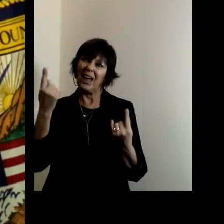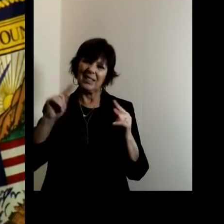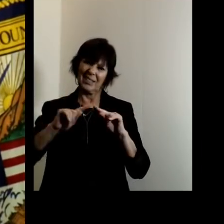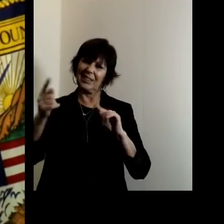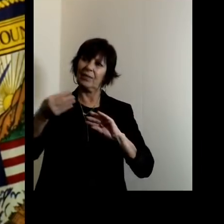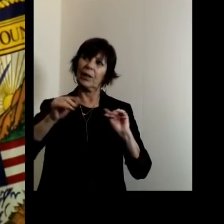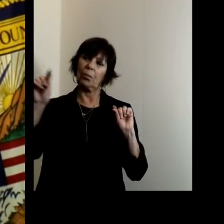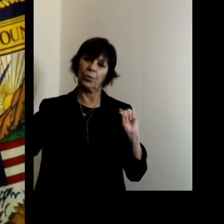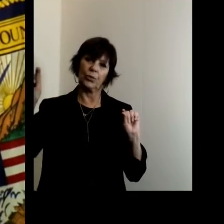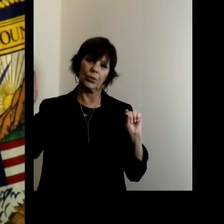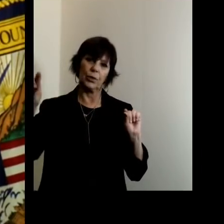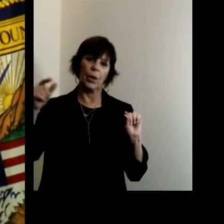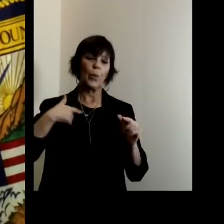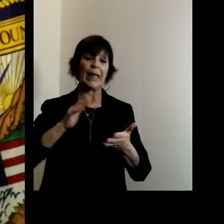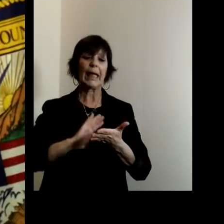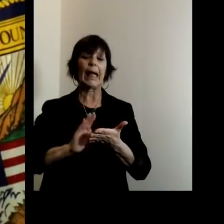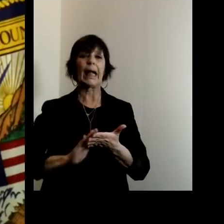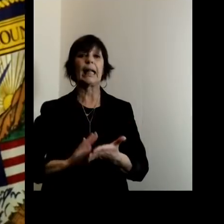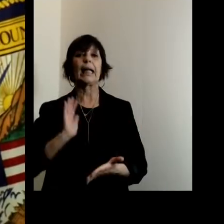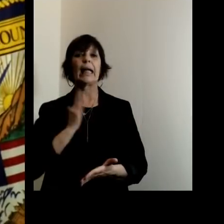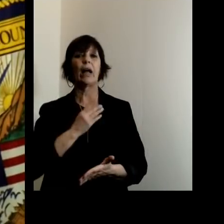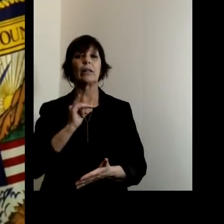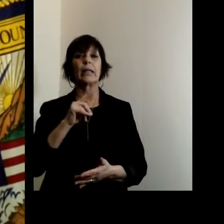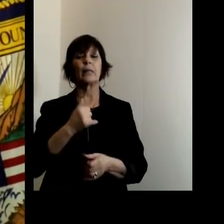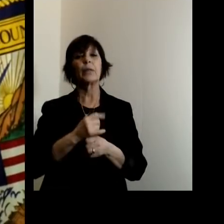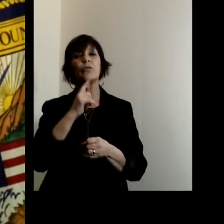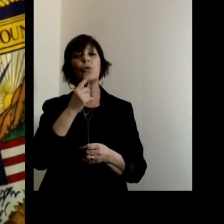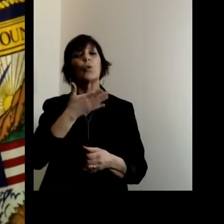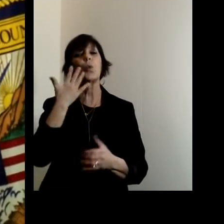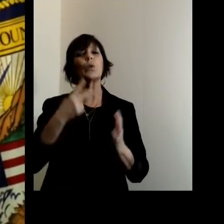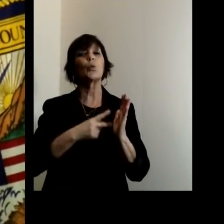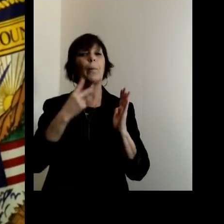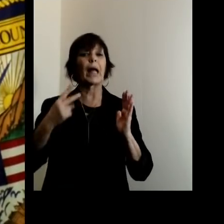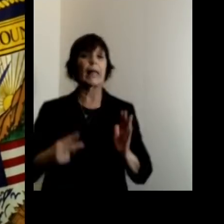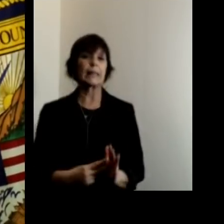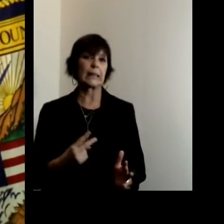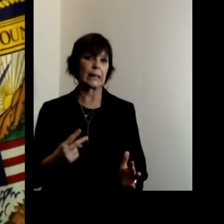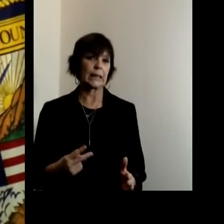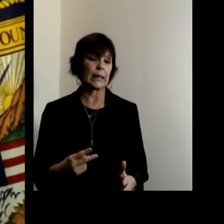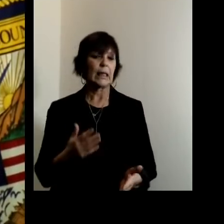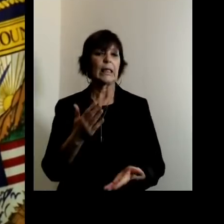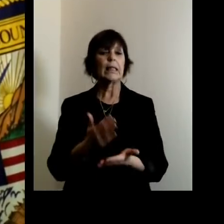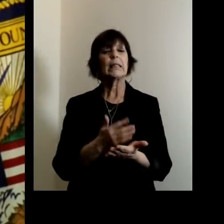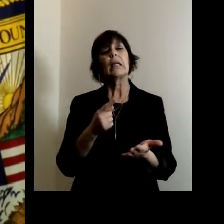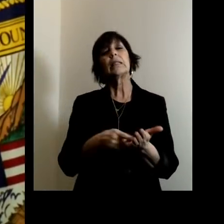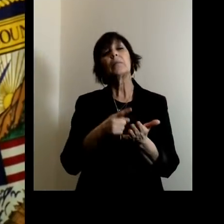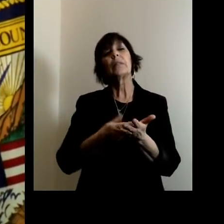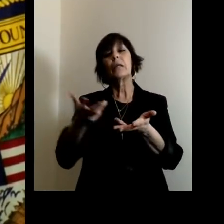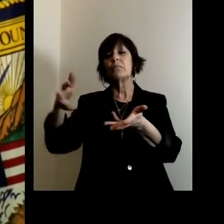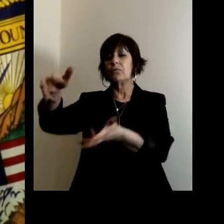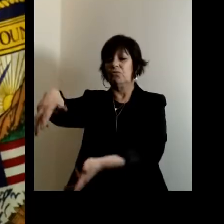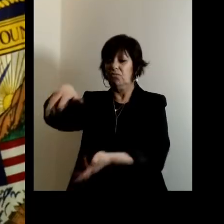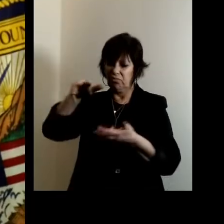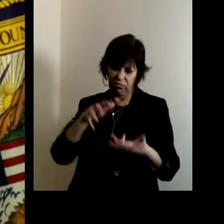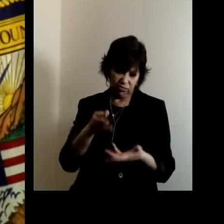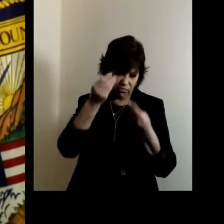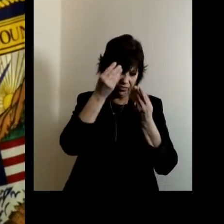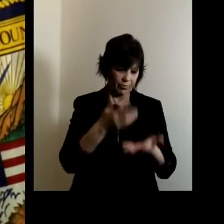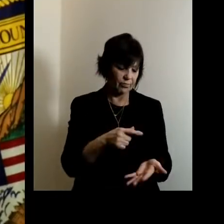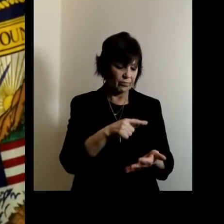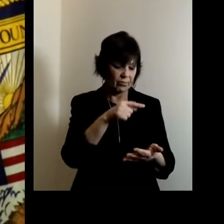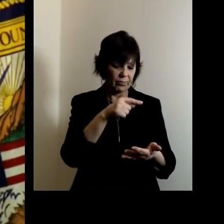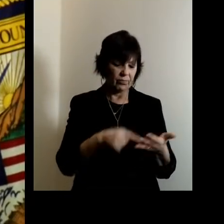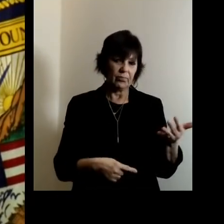discrepancies. We clean up our data, make sure there's no duplicates. Sometimes we get a big dump of data that maybe the state won't get until